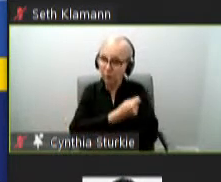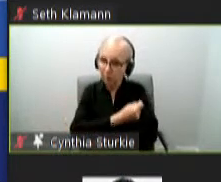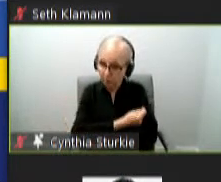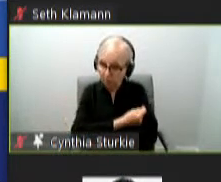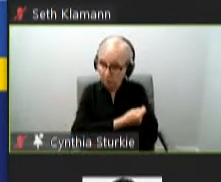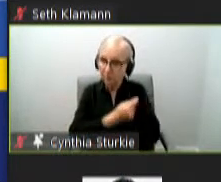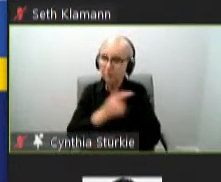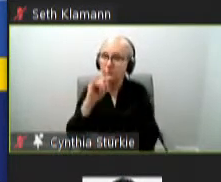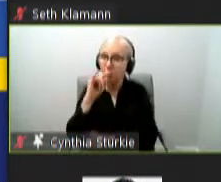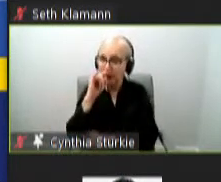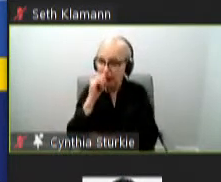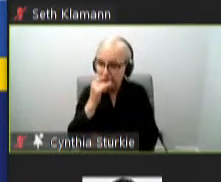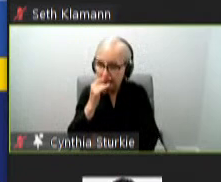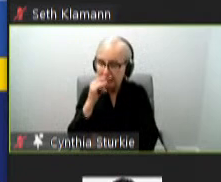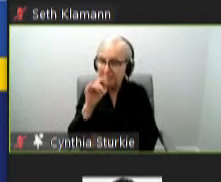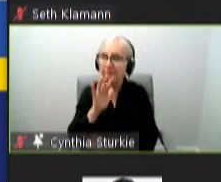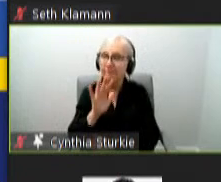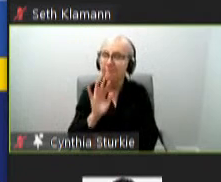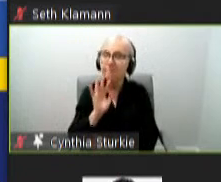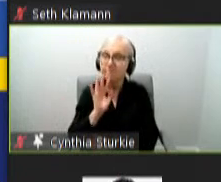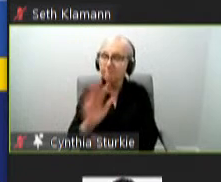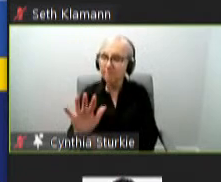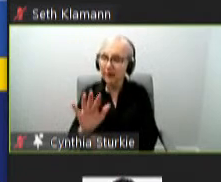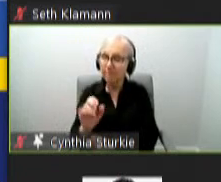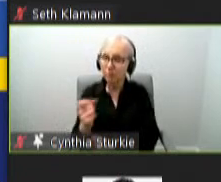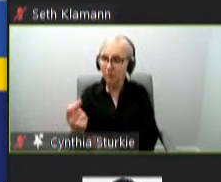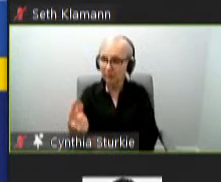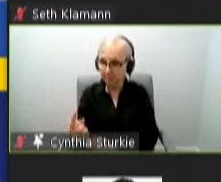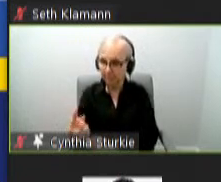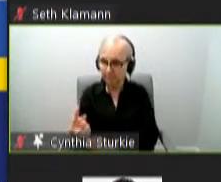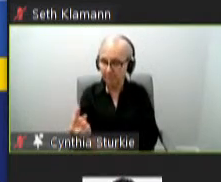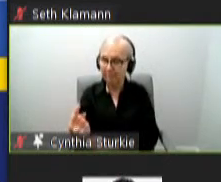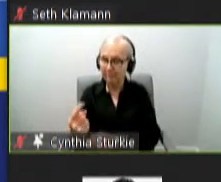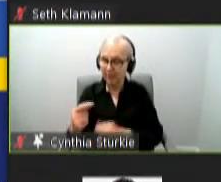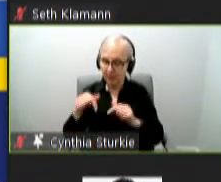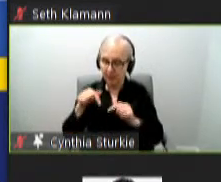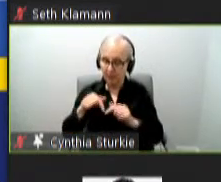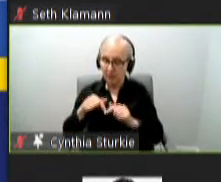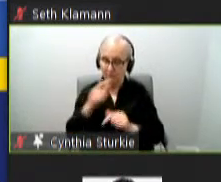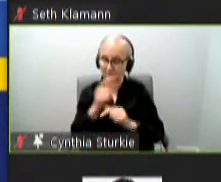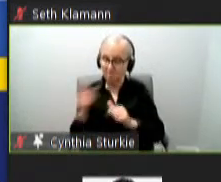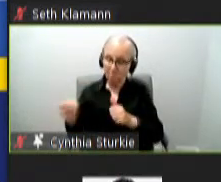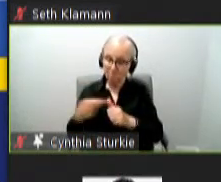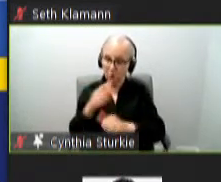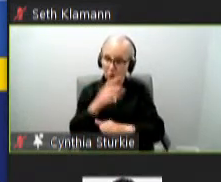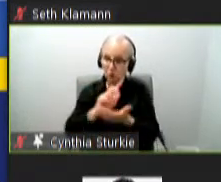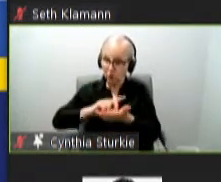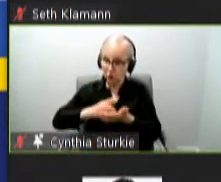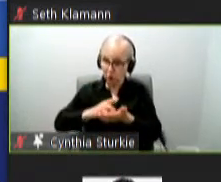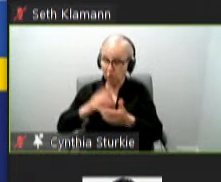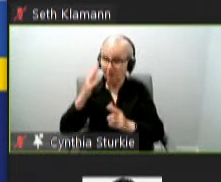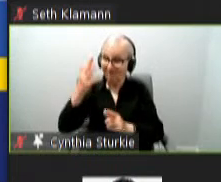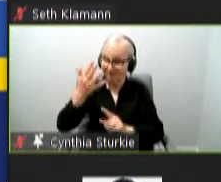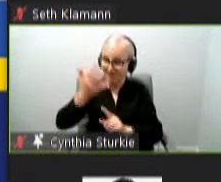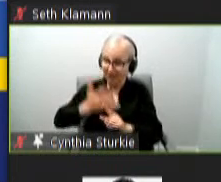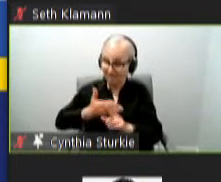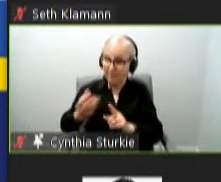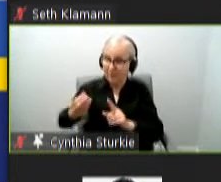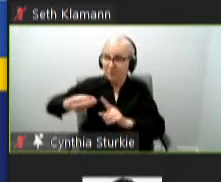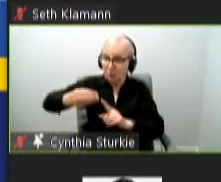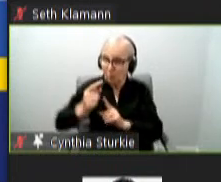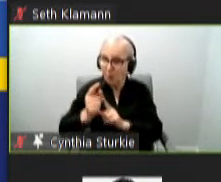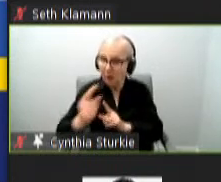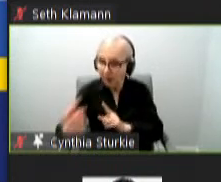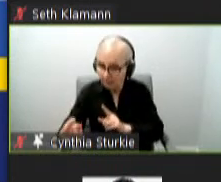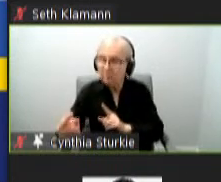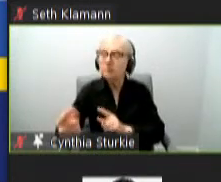for kiddos aged 5 to 11 who are at least 5 months out from their 2nd dose. Pending a recommendation from the Advisory Committee